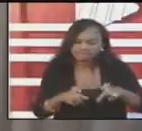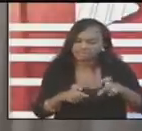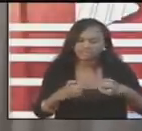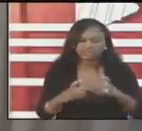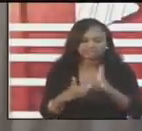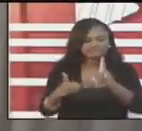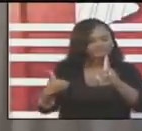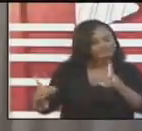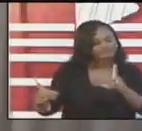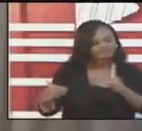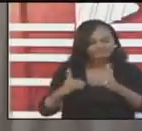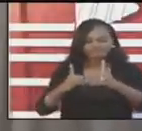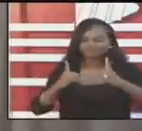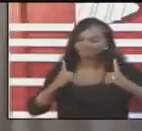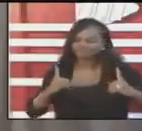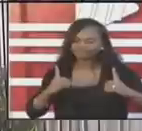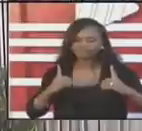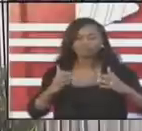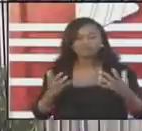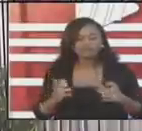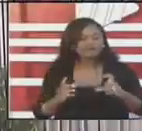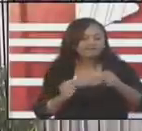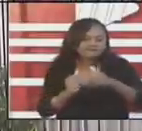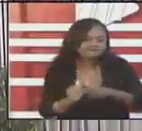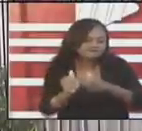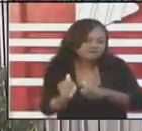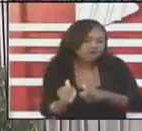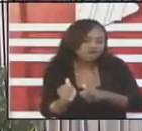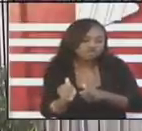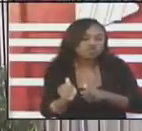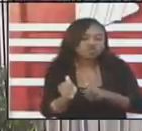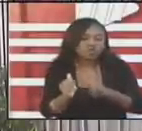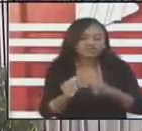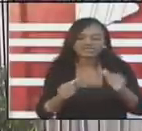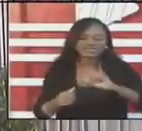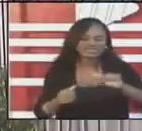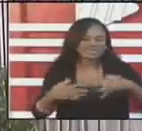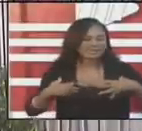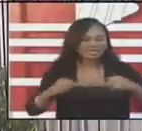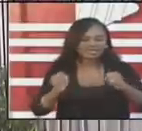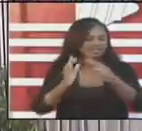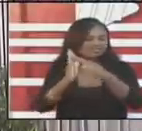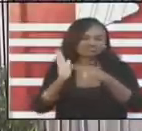hand washing, etc. Okay, are we ready for Newsday?